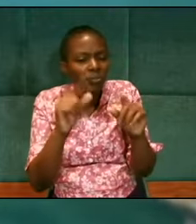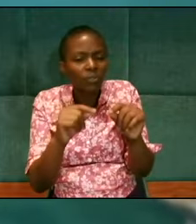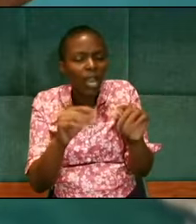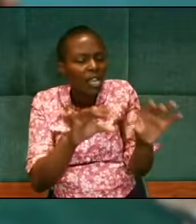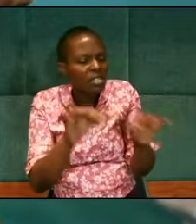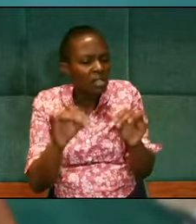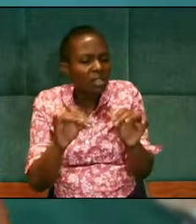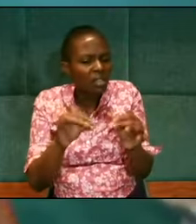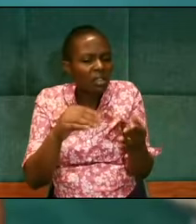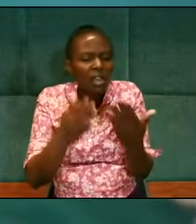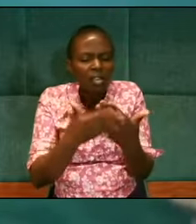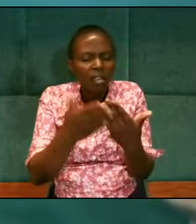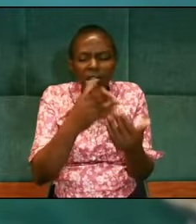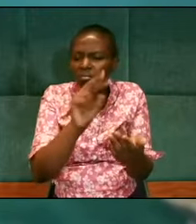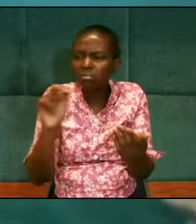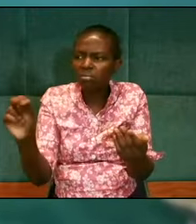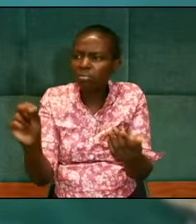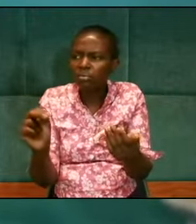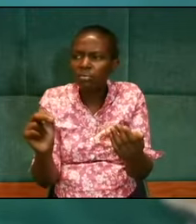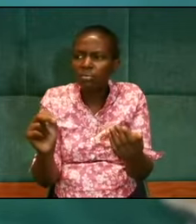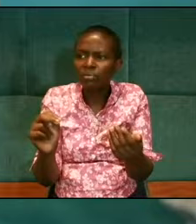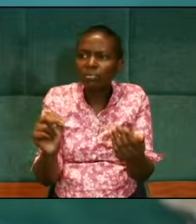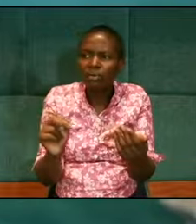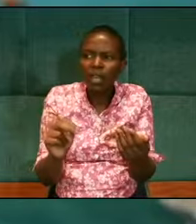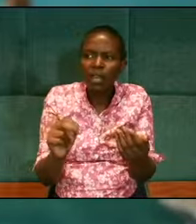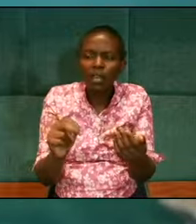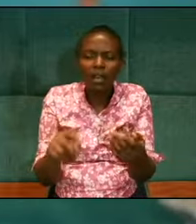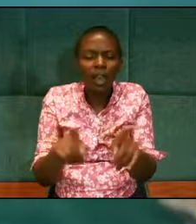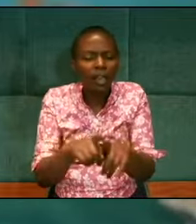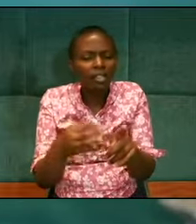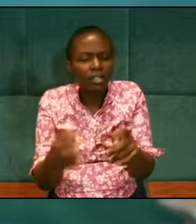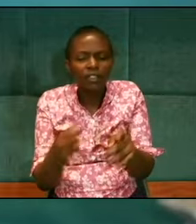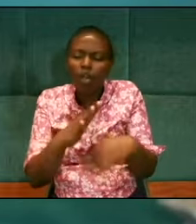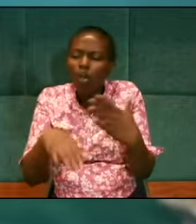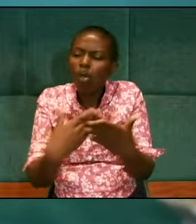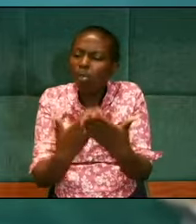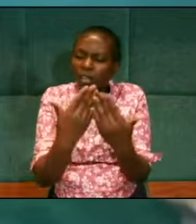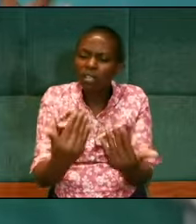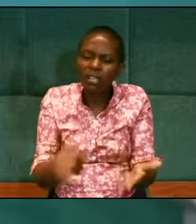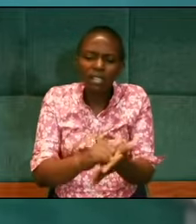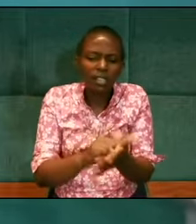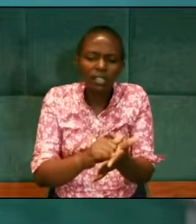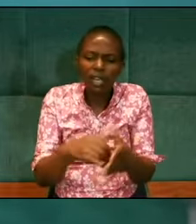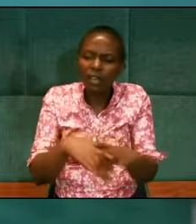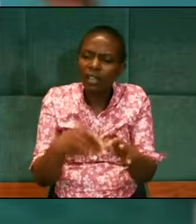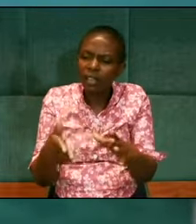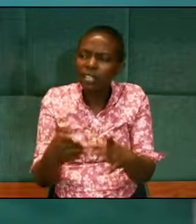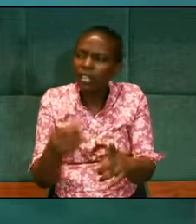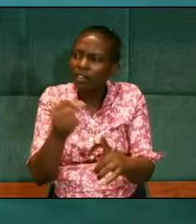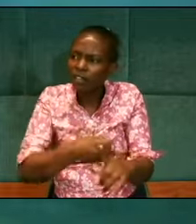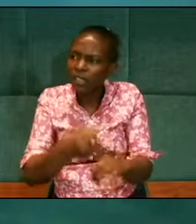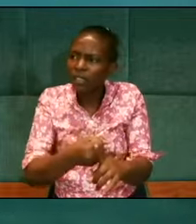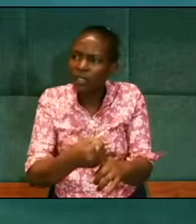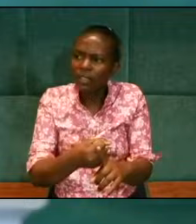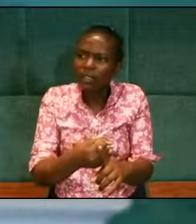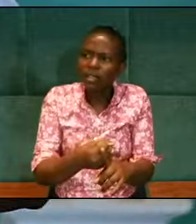whimsically, carelessly, recklessly? And it's as if rat and rabbit are running. It's a game. I need to